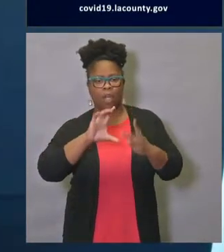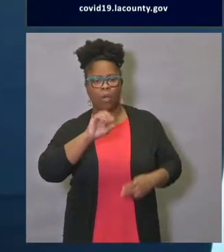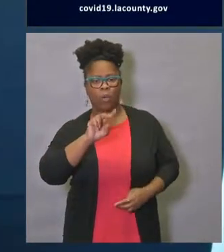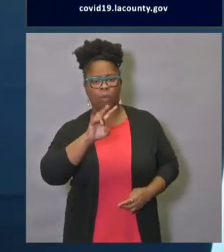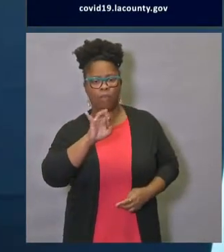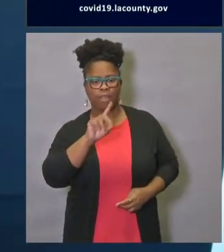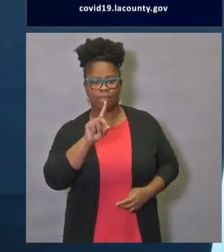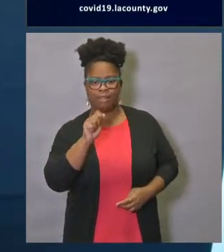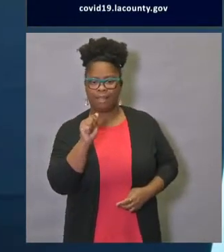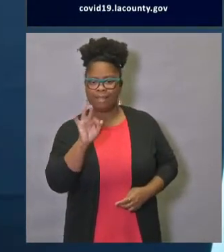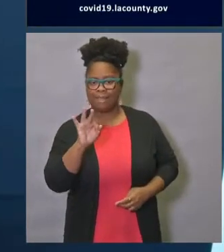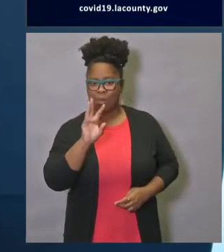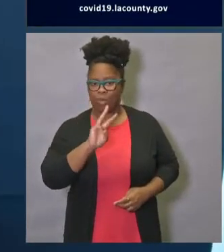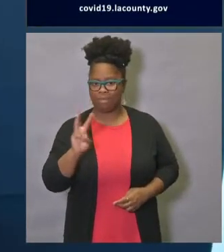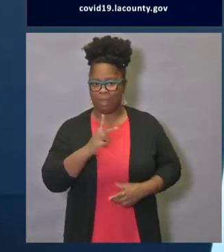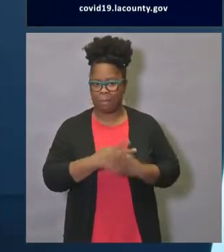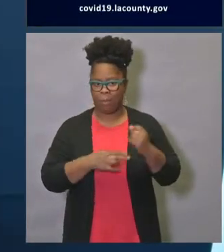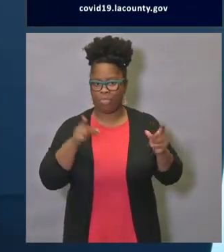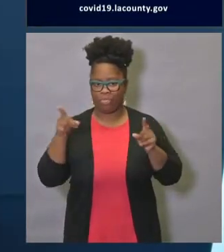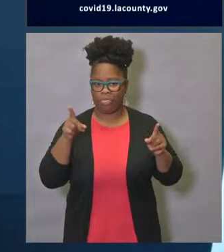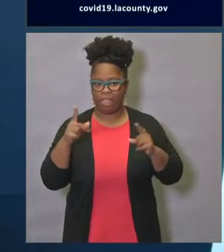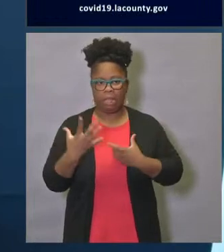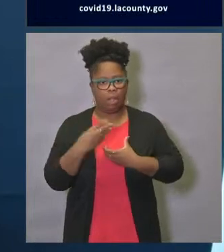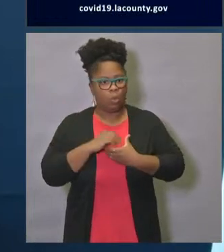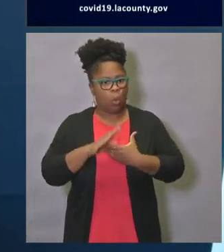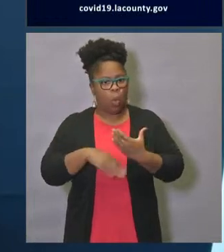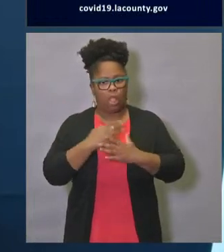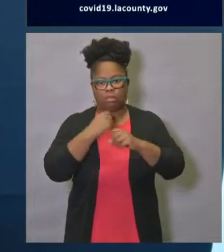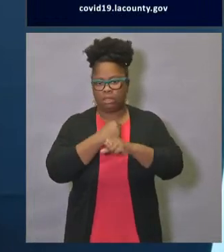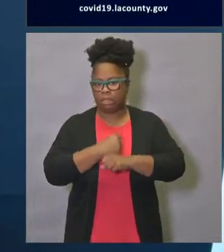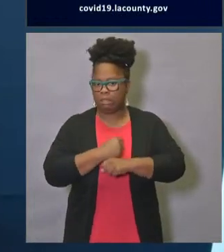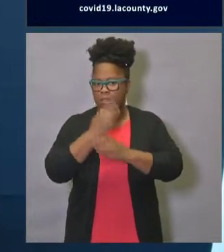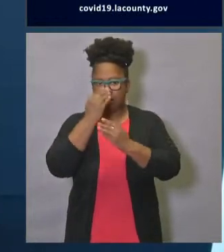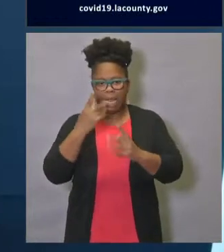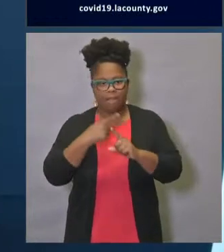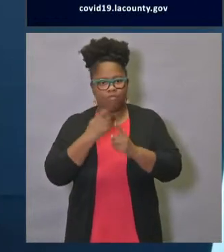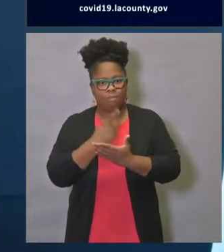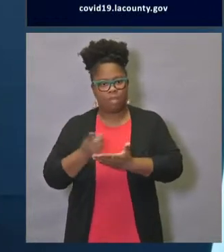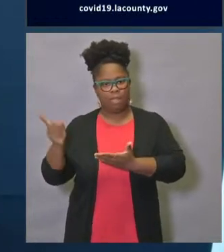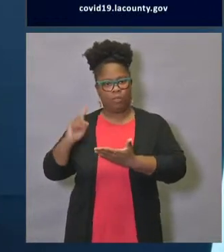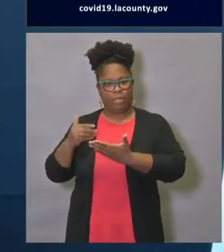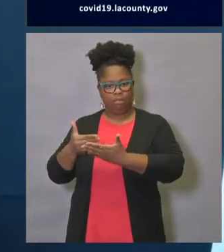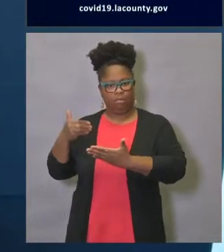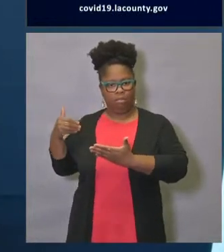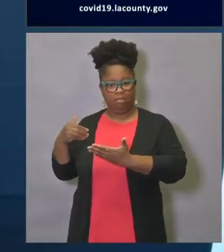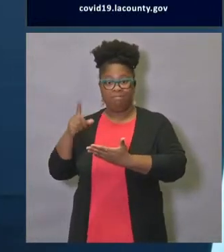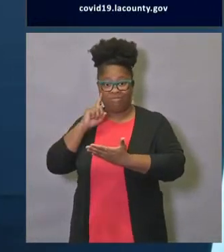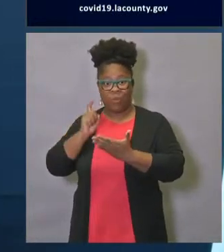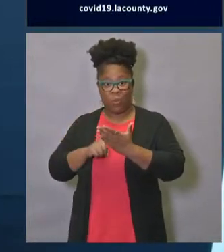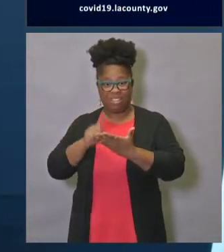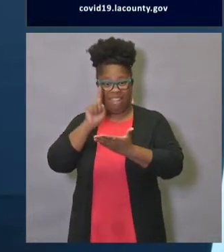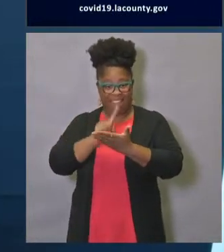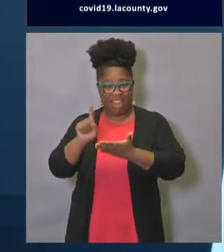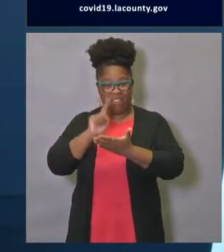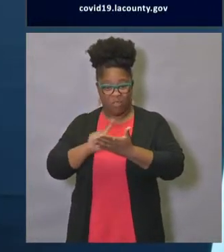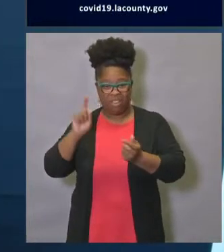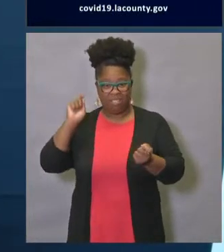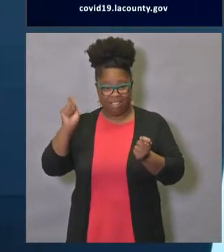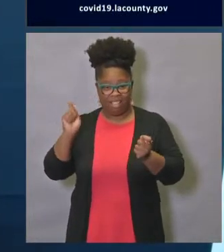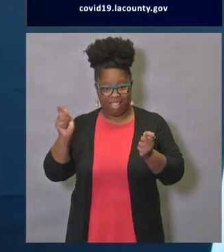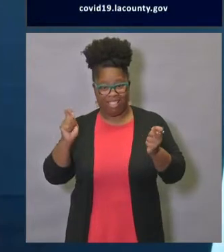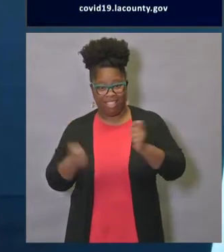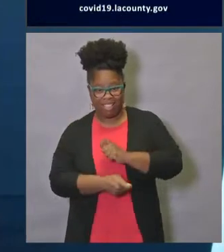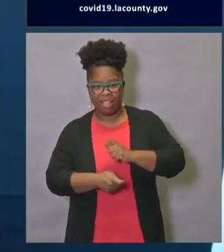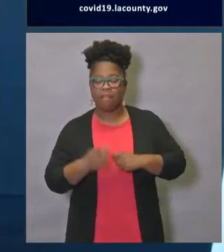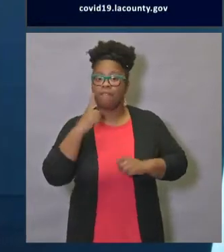website. And that contains all of the data and stats from the prior week. And you can see how the numbers have changed week over week. But you'll notice in the